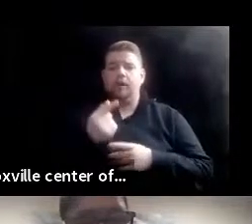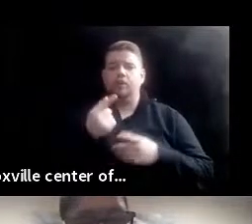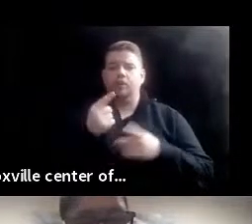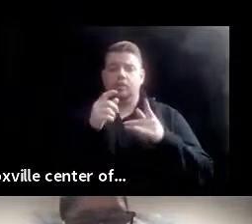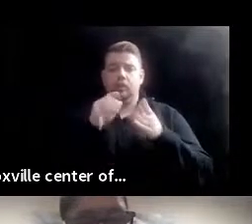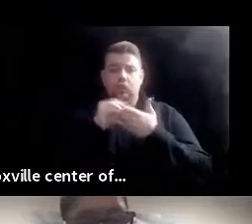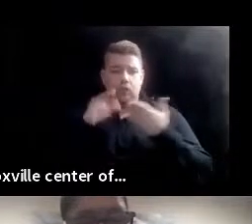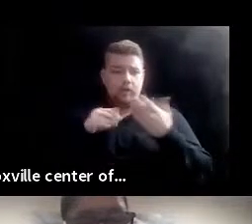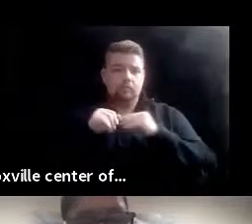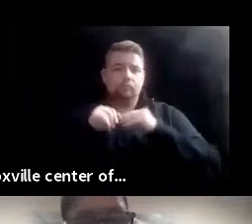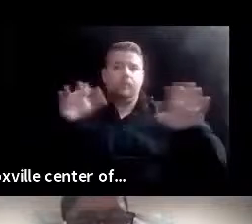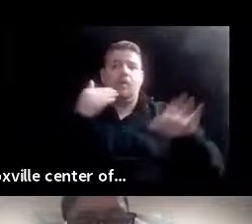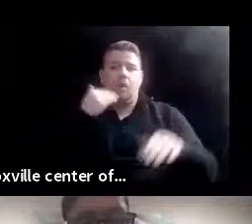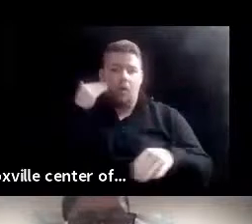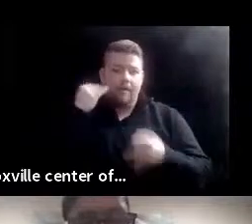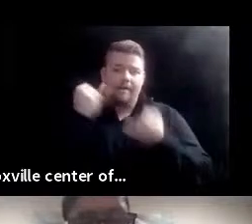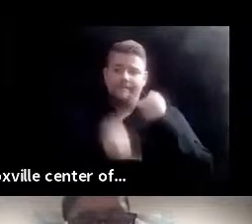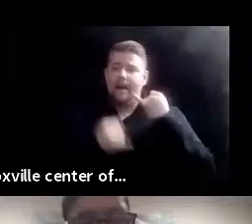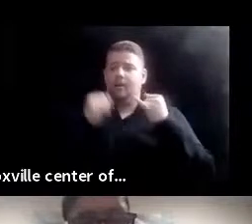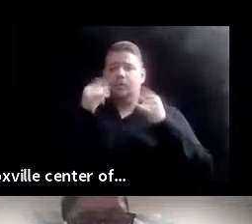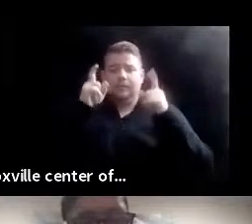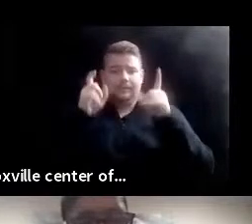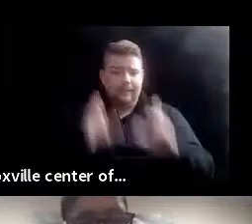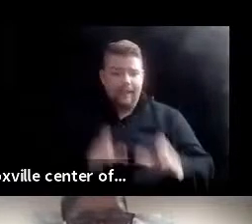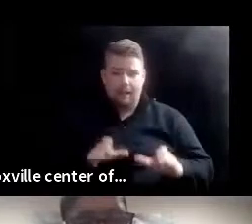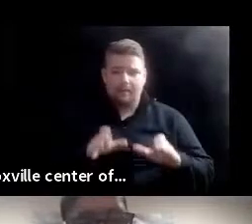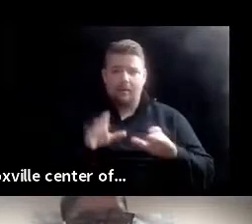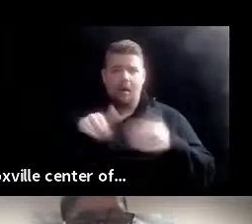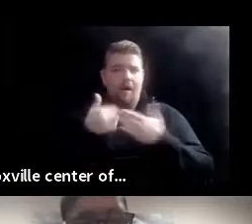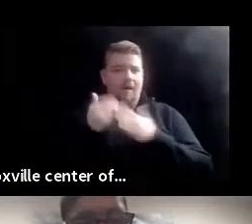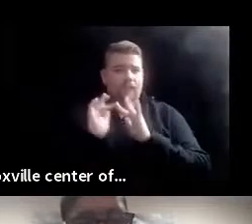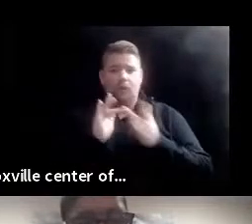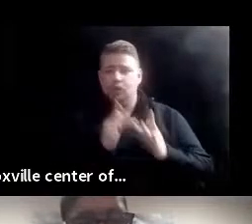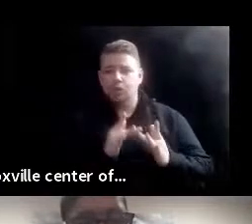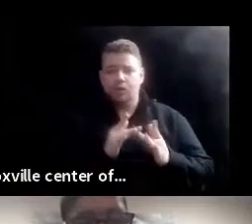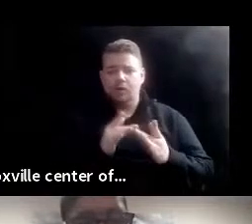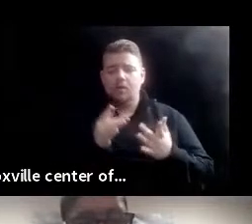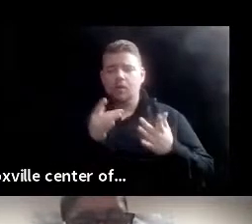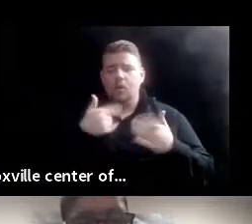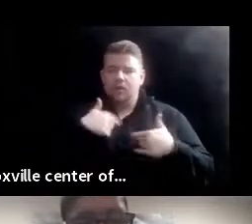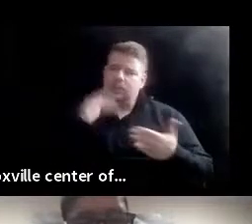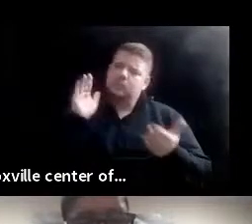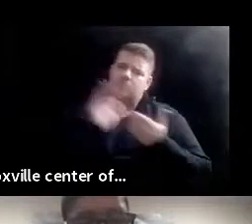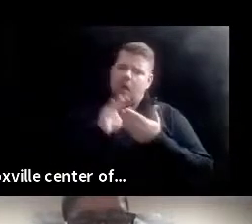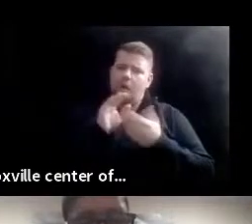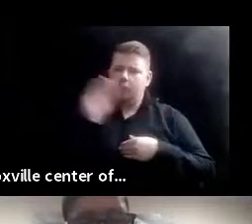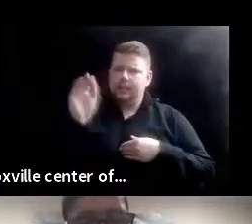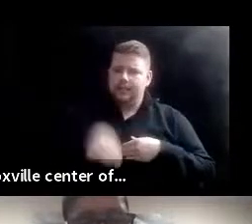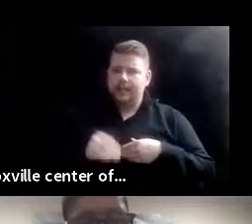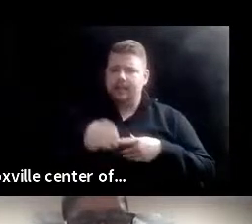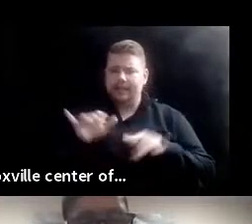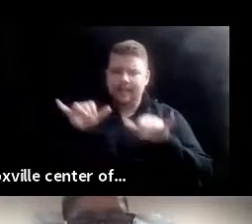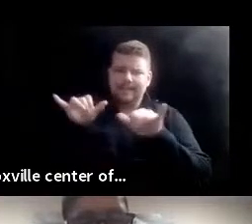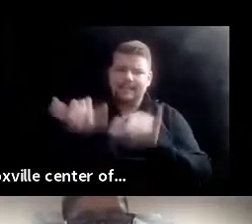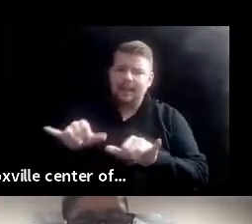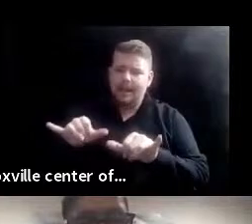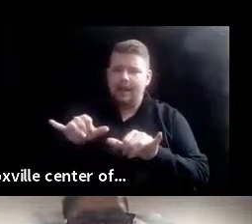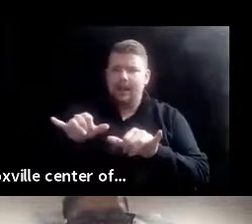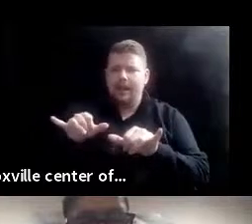home. Final exams are going to be all virtual. And so there's probably a small percentage of students that stay behind. These